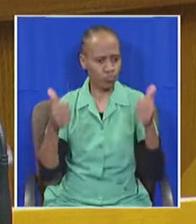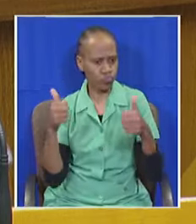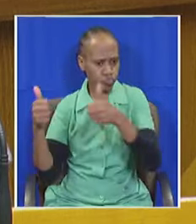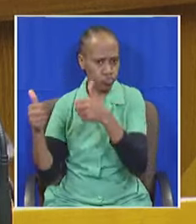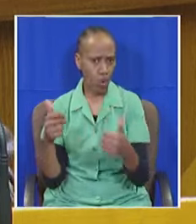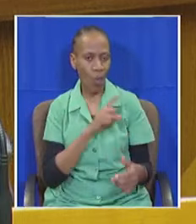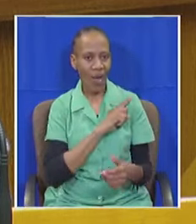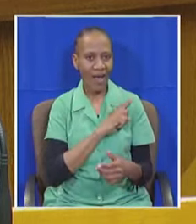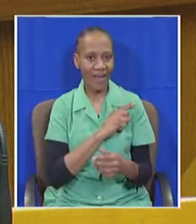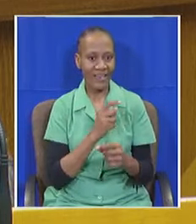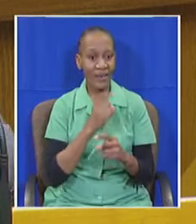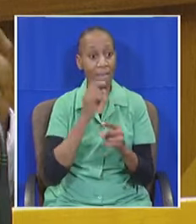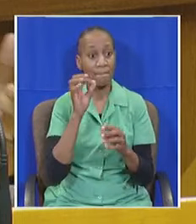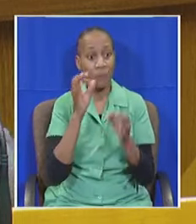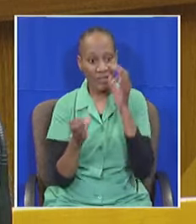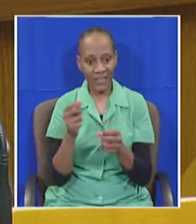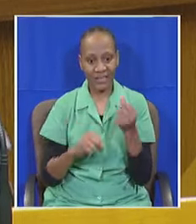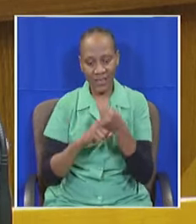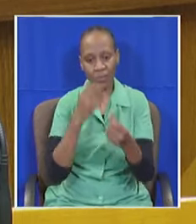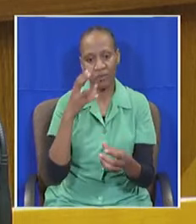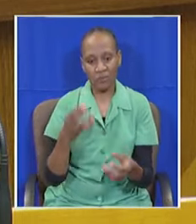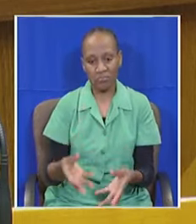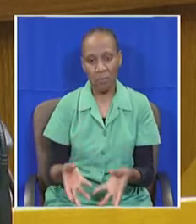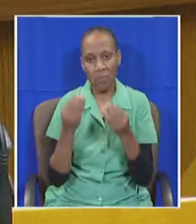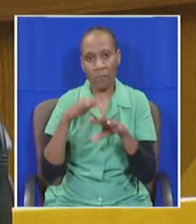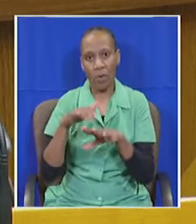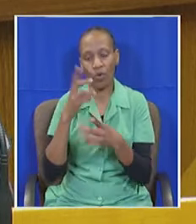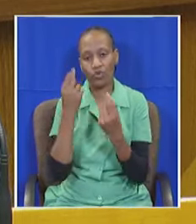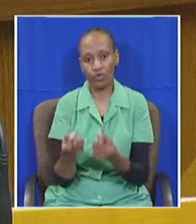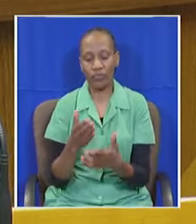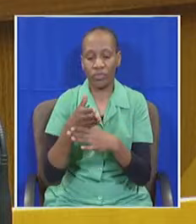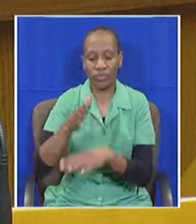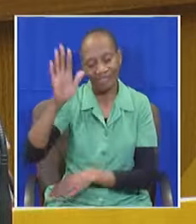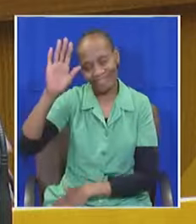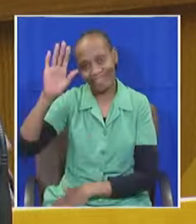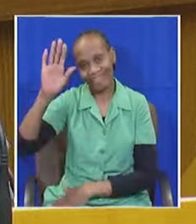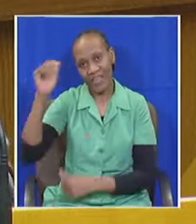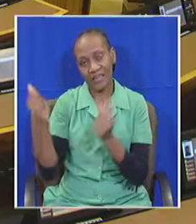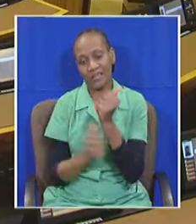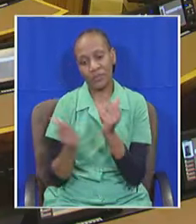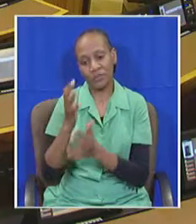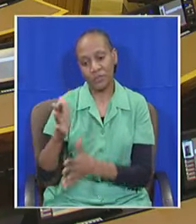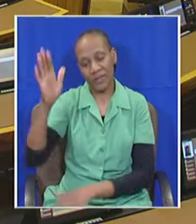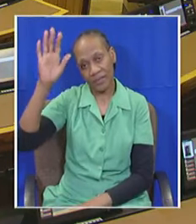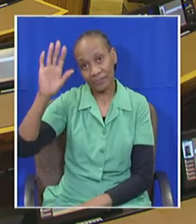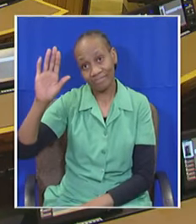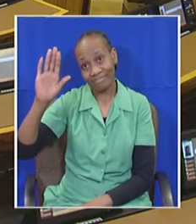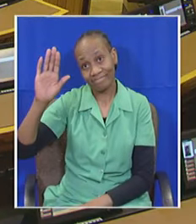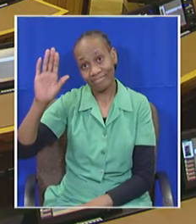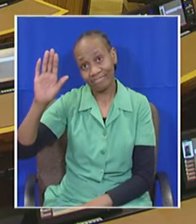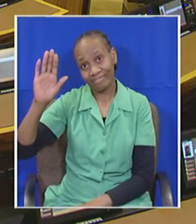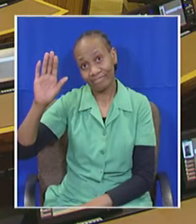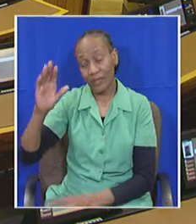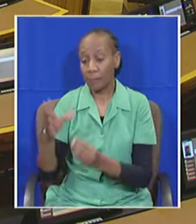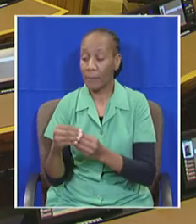gain their political support. Selling out our children. Deputy Speaker. Order. Yes,